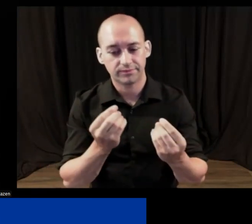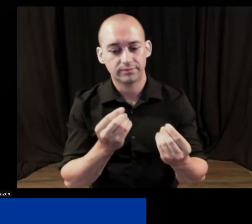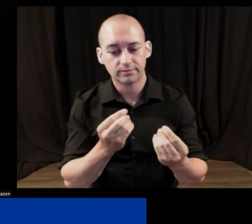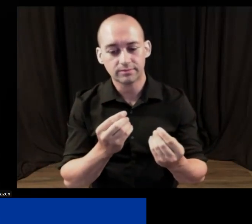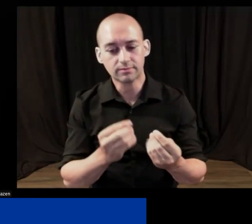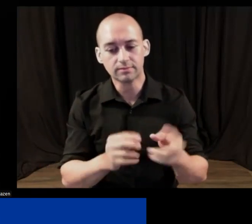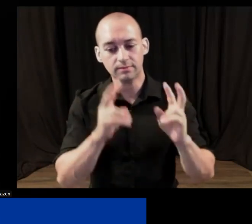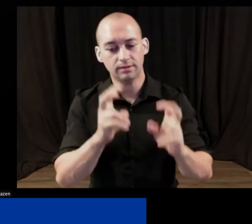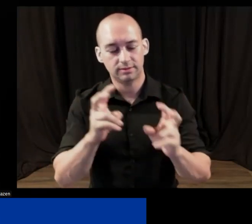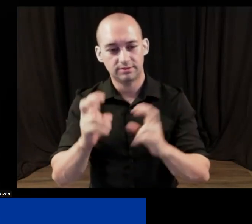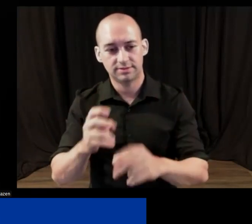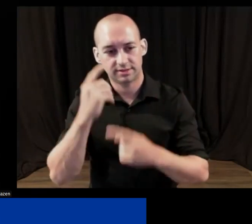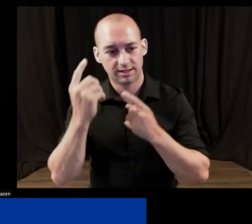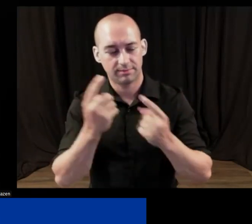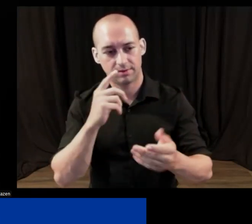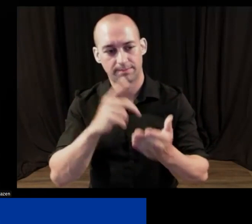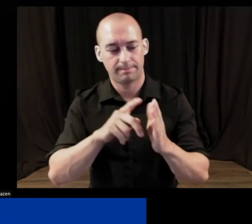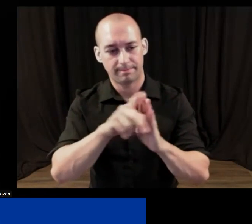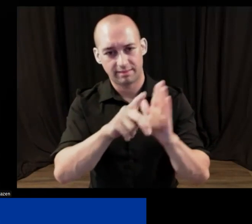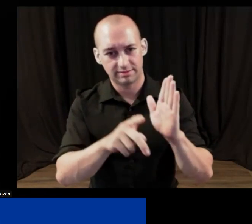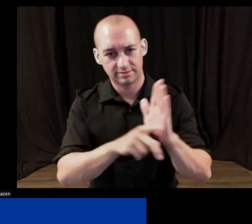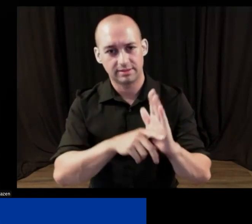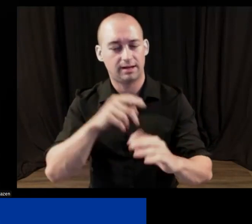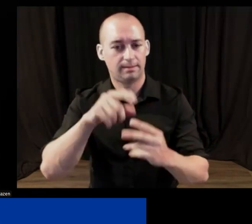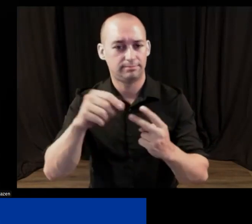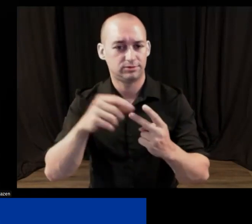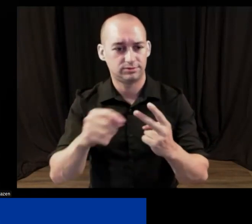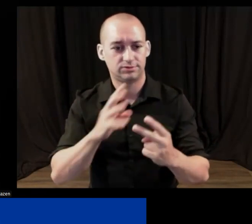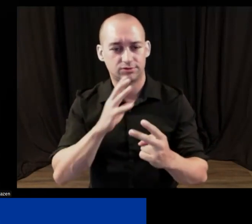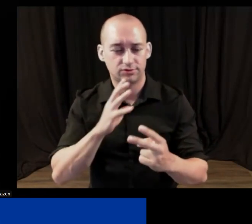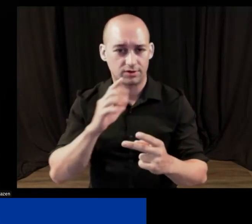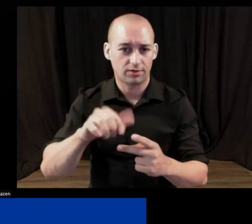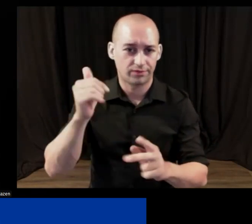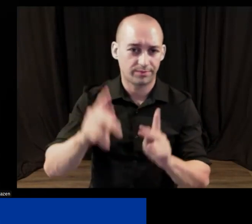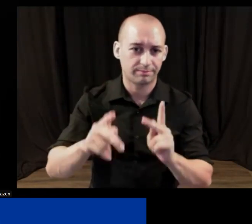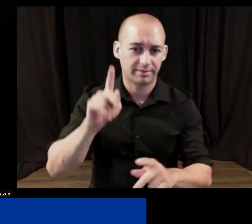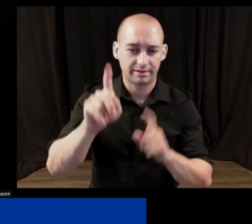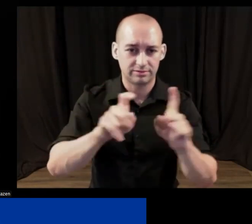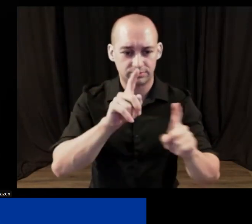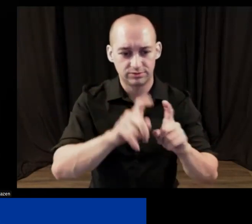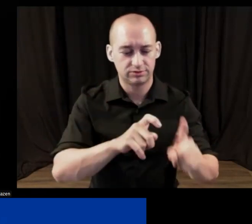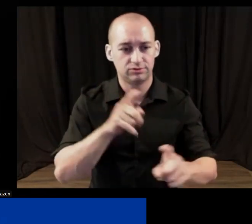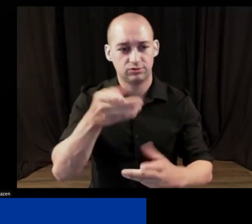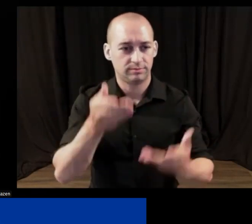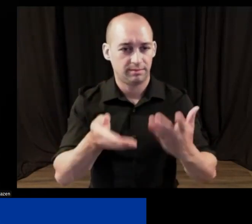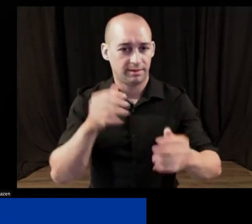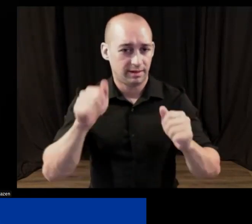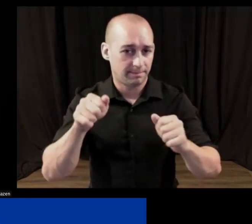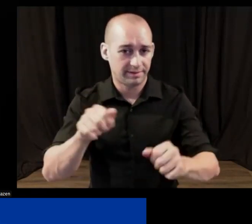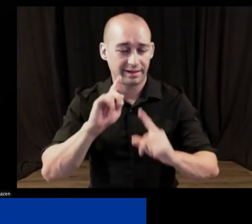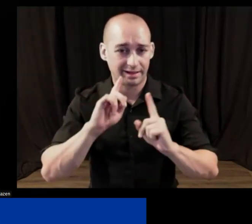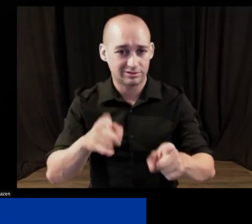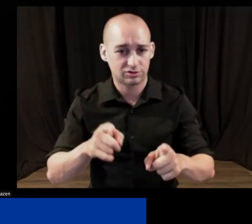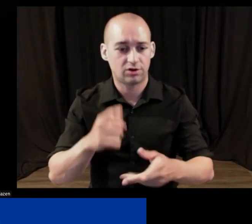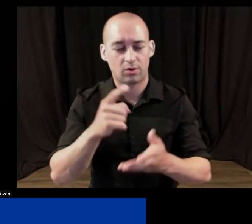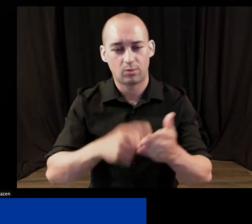analysis, thinking about policy options, talking to others, asking questions that you all might be able to answer. What's the best